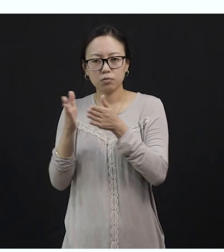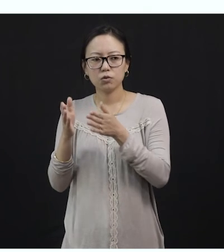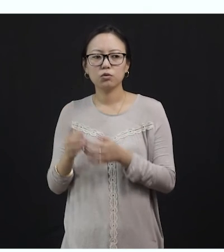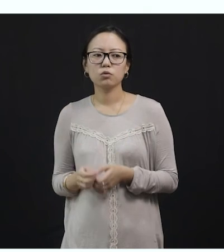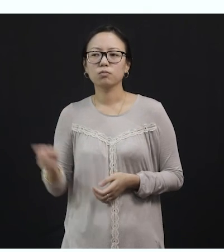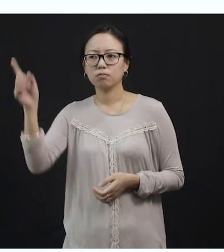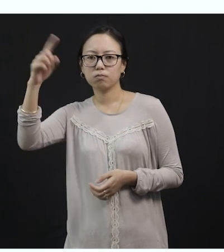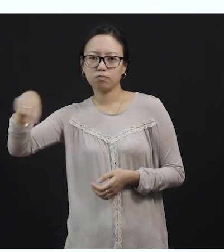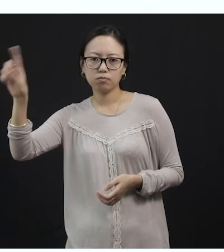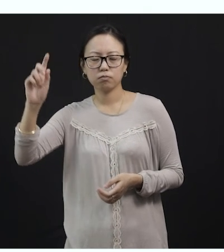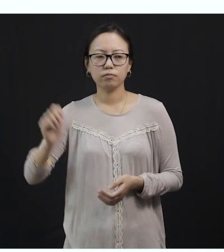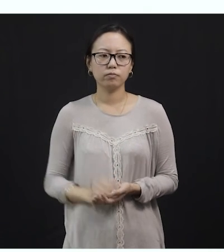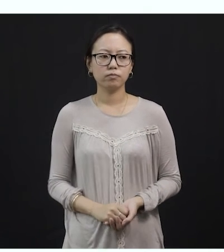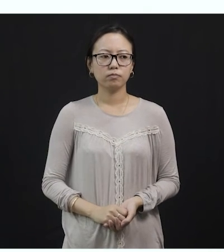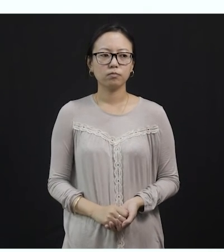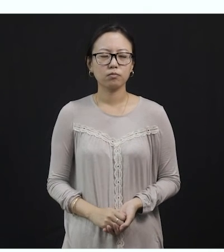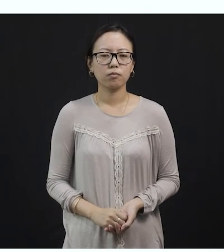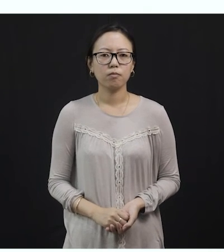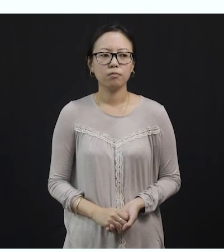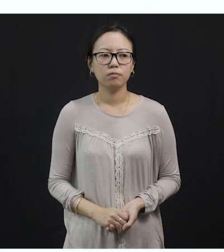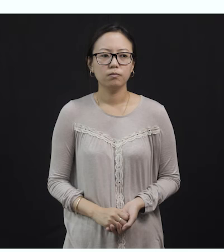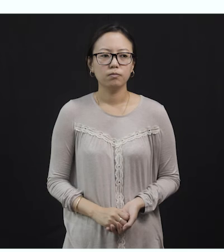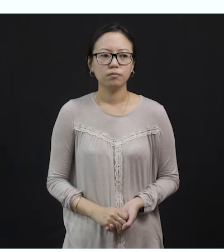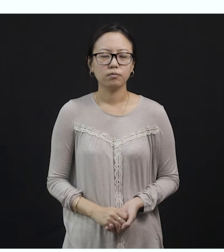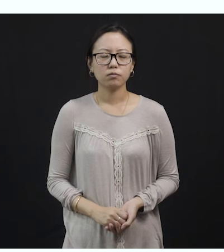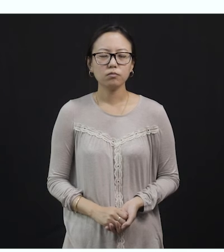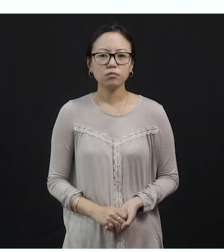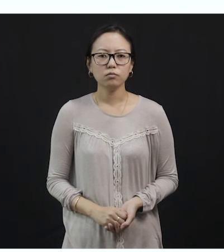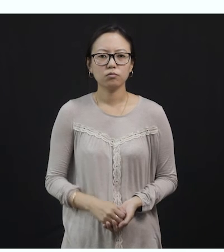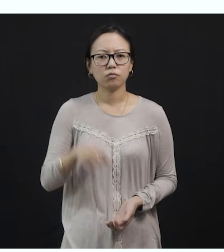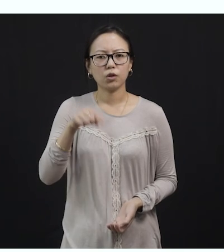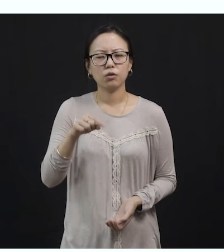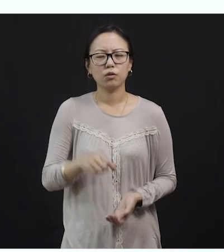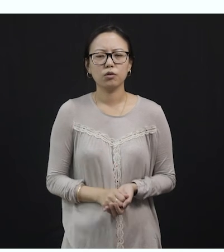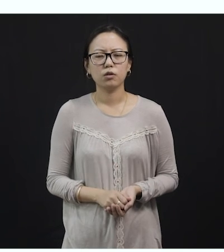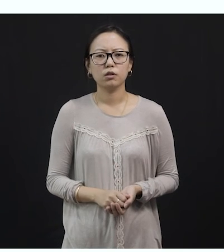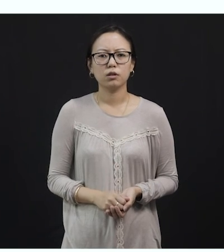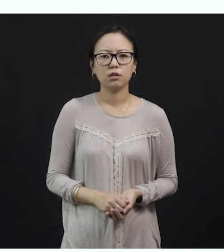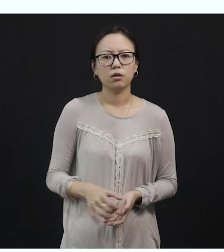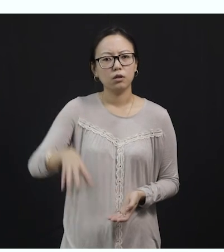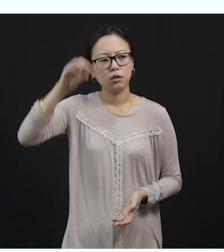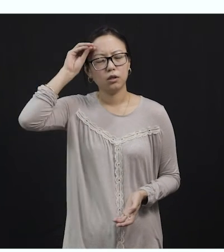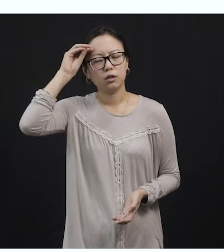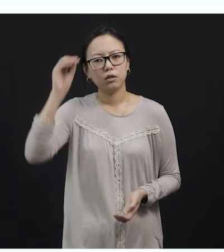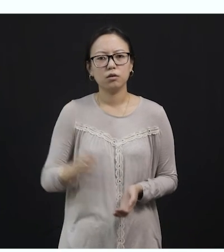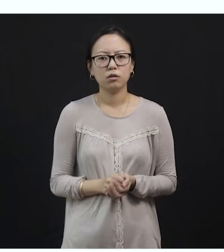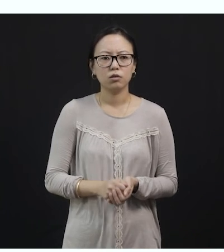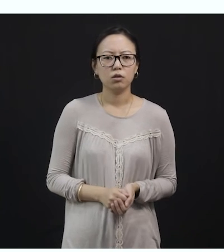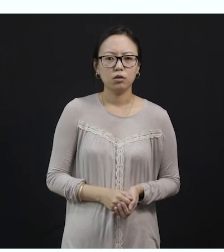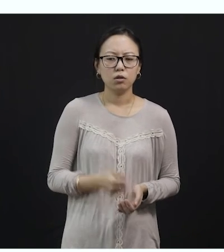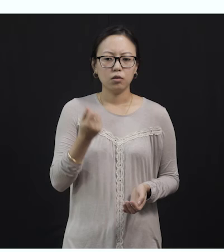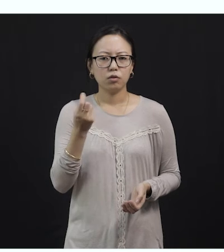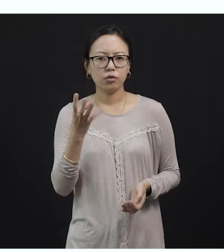it. Okay, children? Now, let's learn how to arrange from smallest to biggest. That